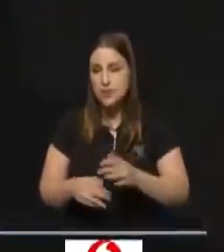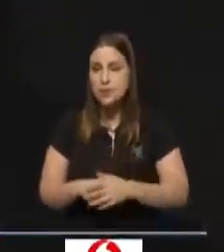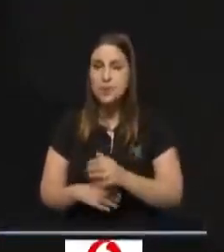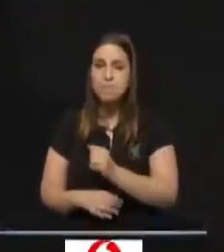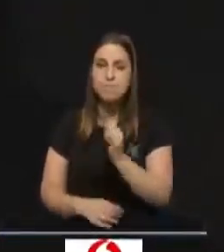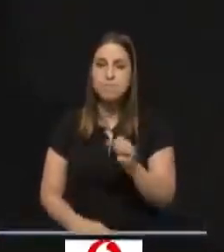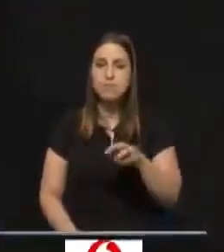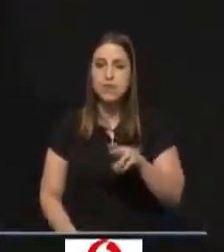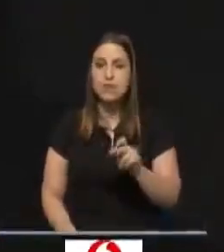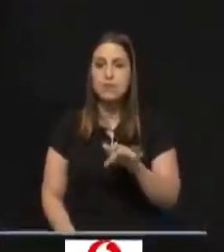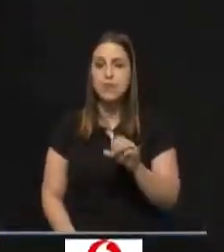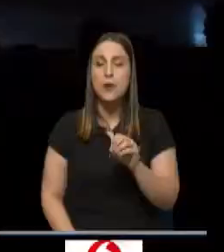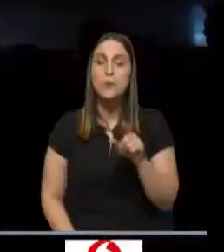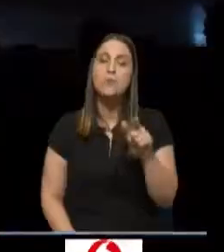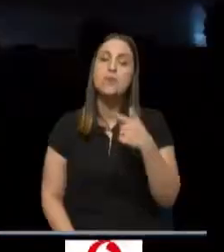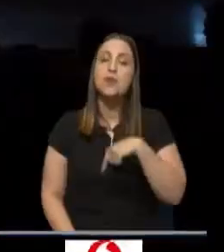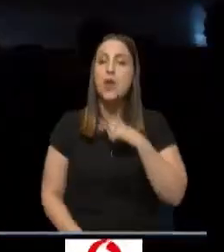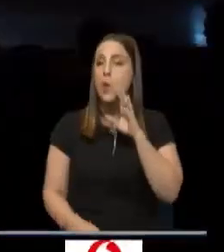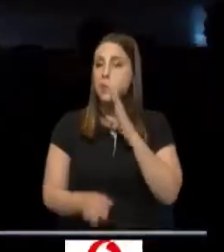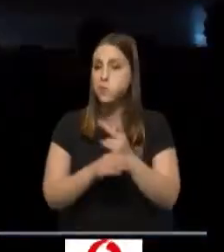difficult decisions when we have to.